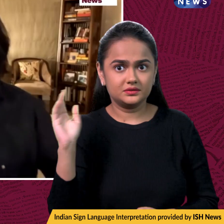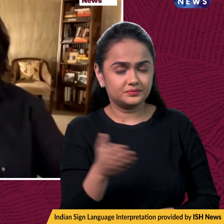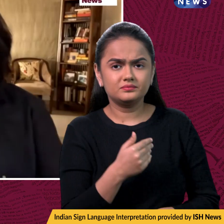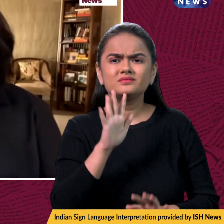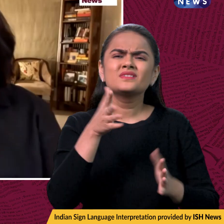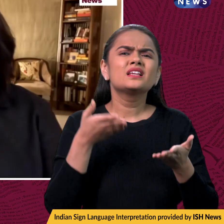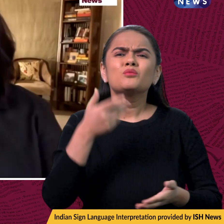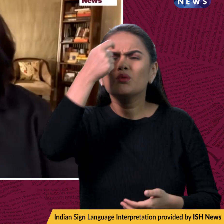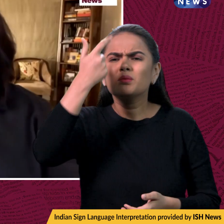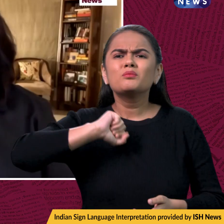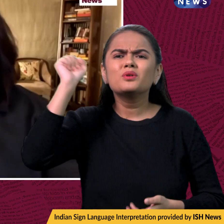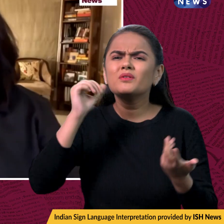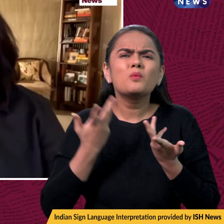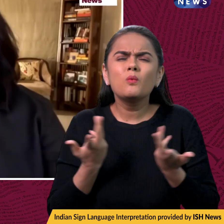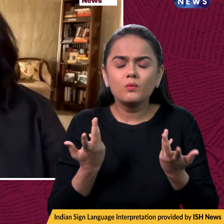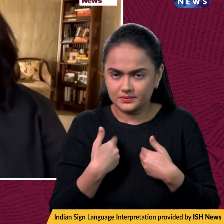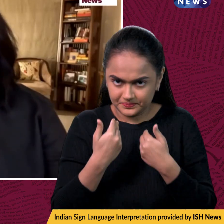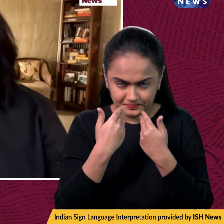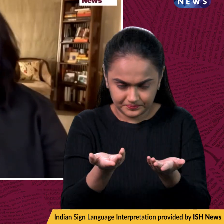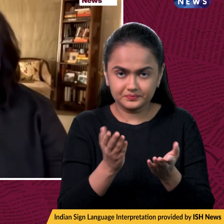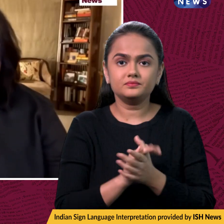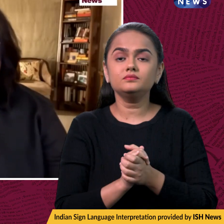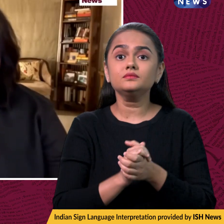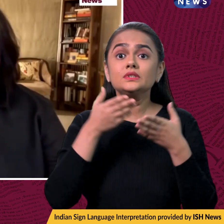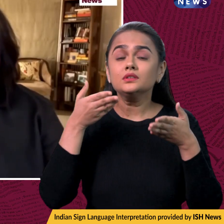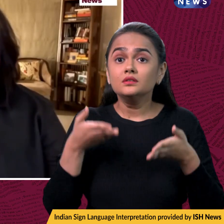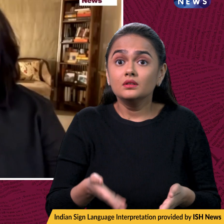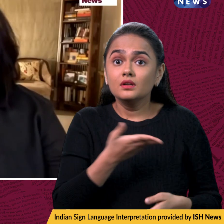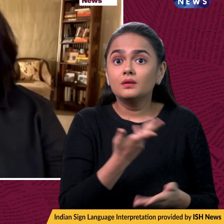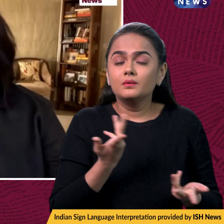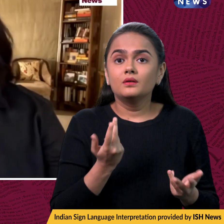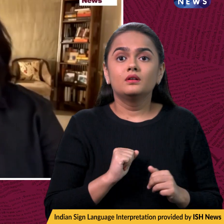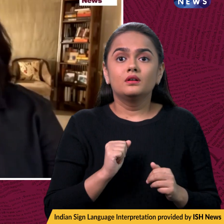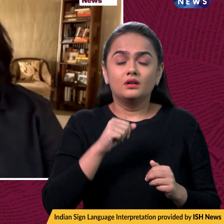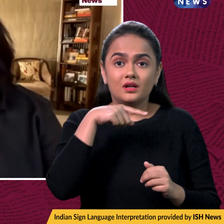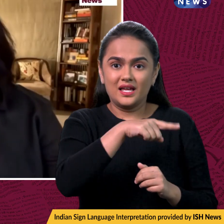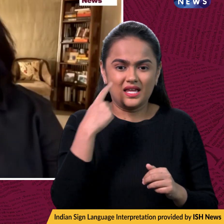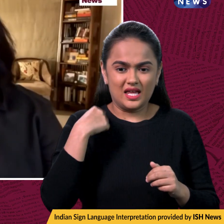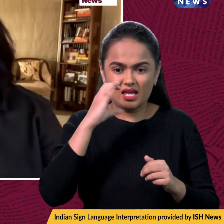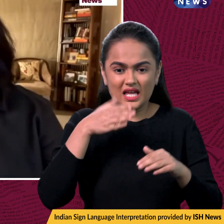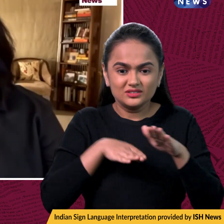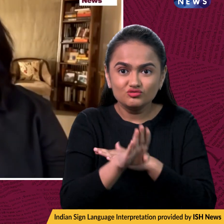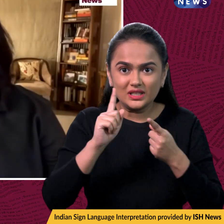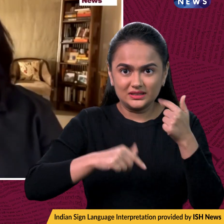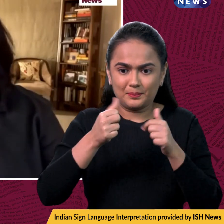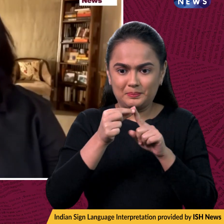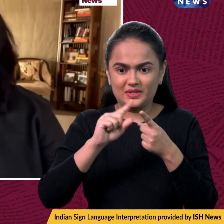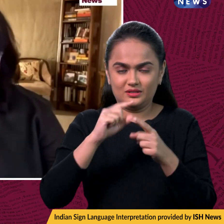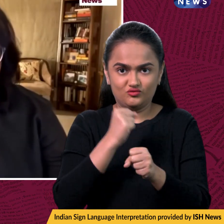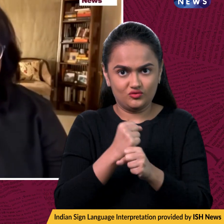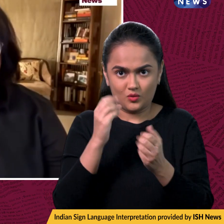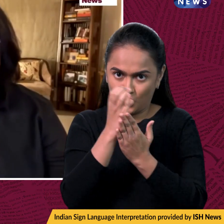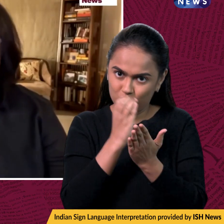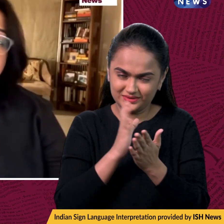So what is this problem that they're protesting against? Now, effectively, they have a common entrance examination for their PG